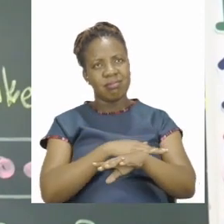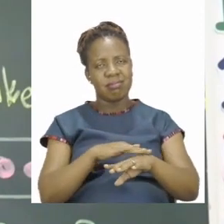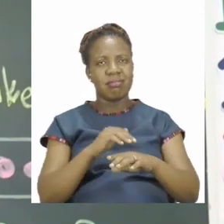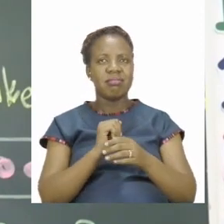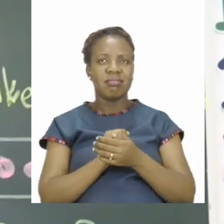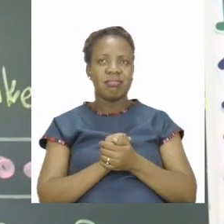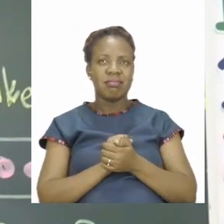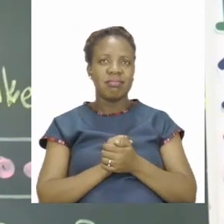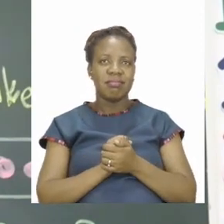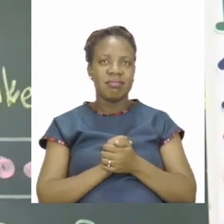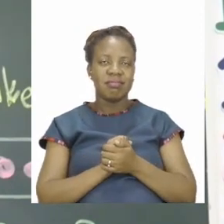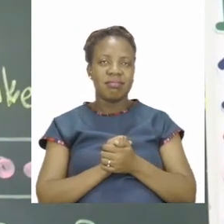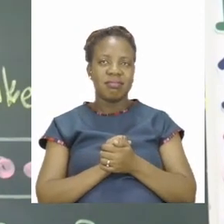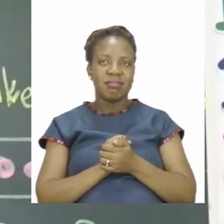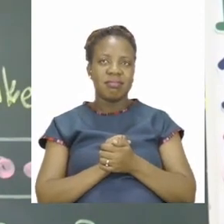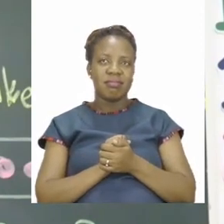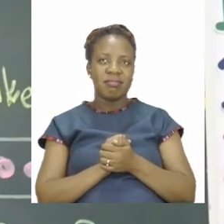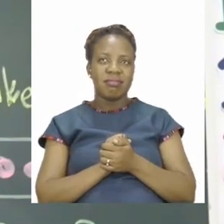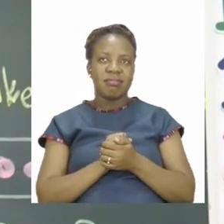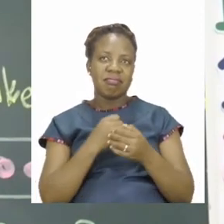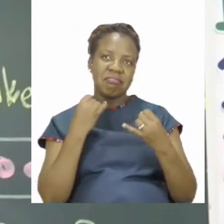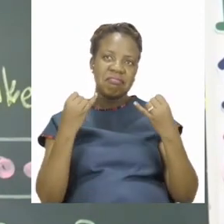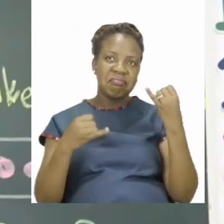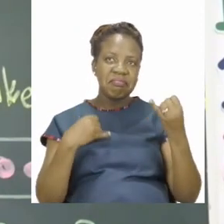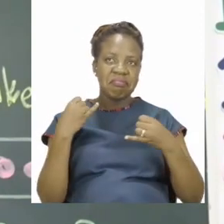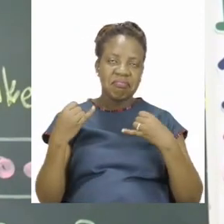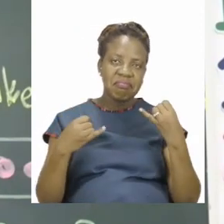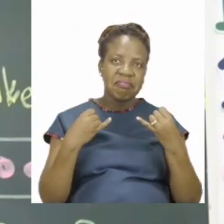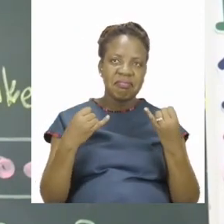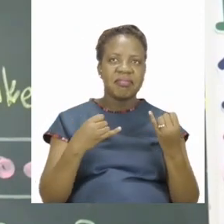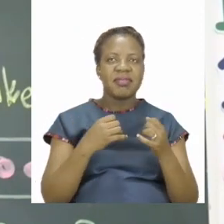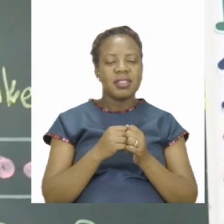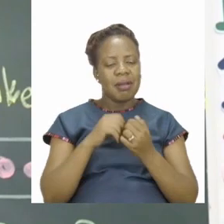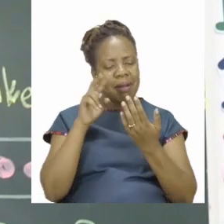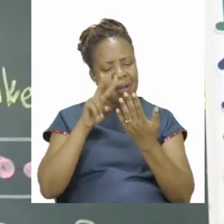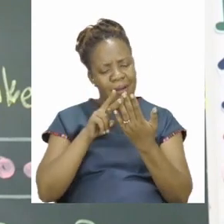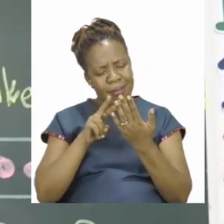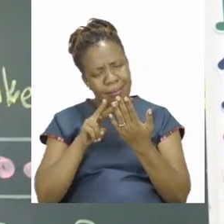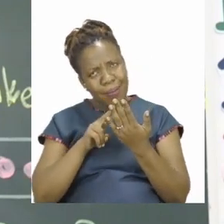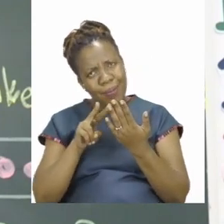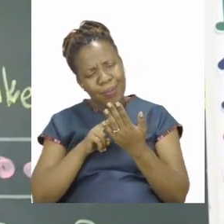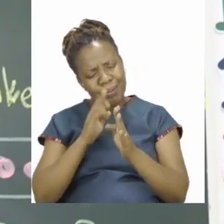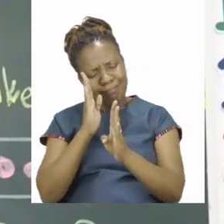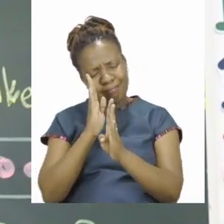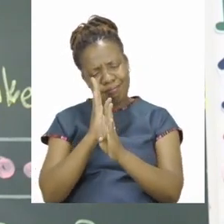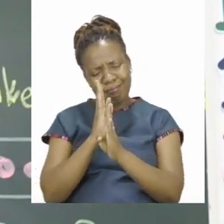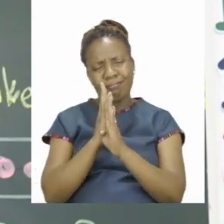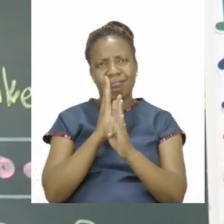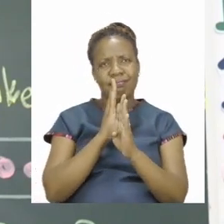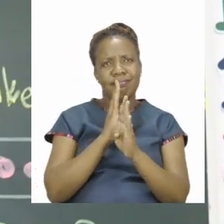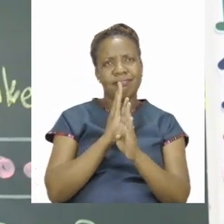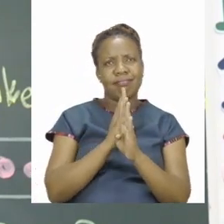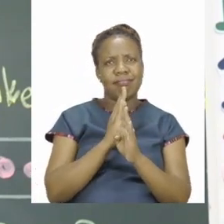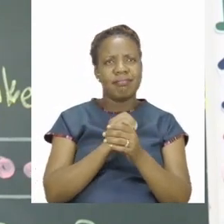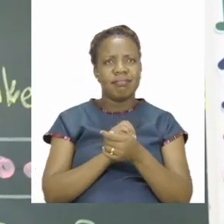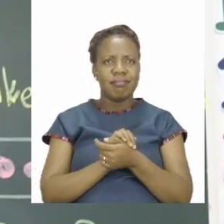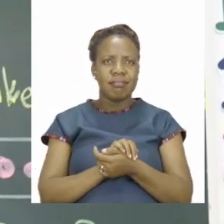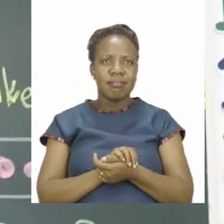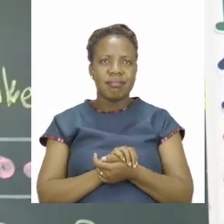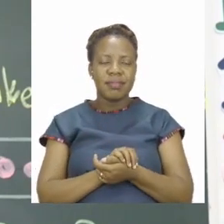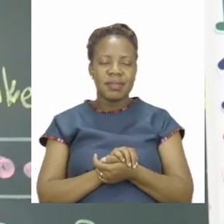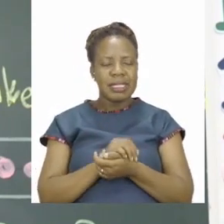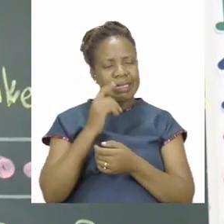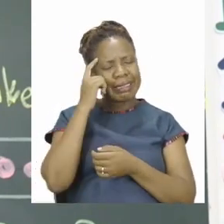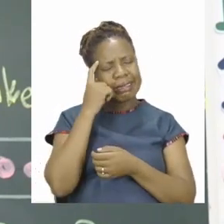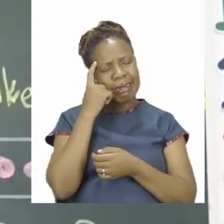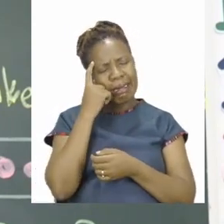your problem solving sums. Make sure you read it correctly and decide what basic operation you're going to use. Are